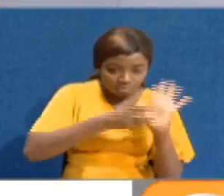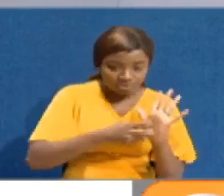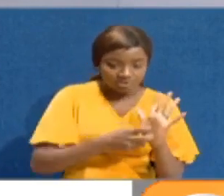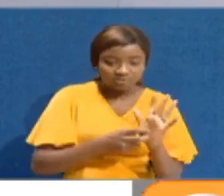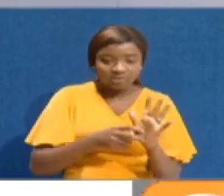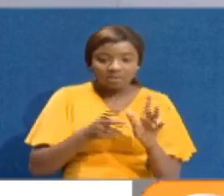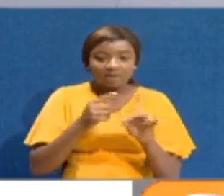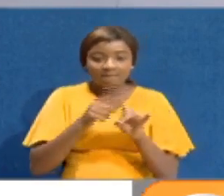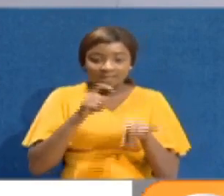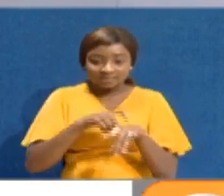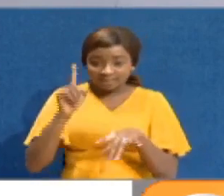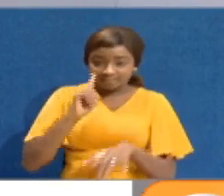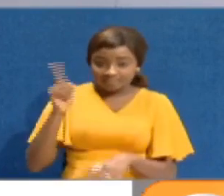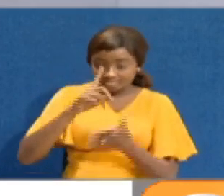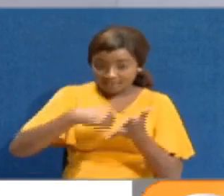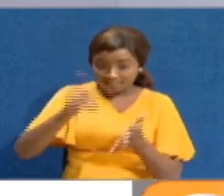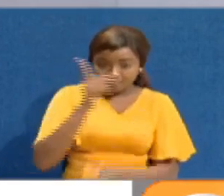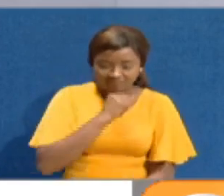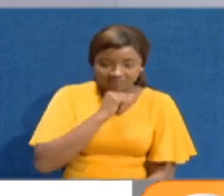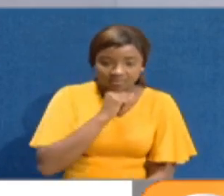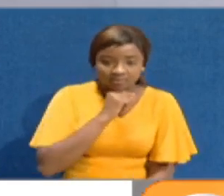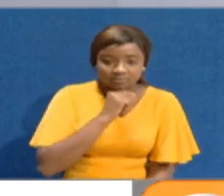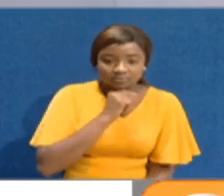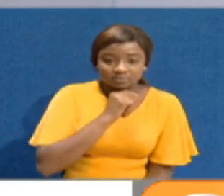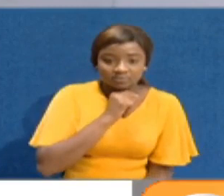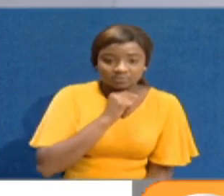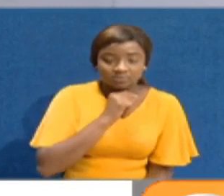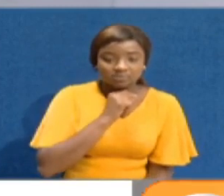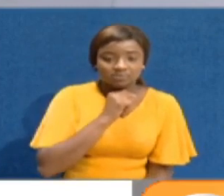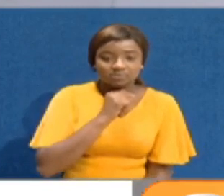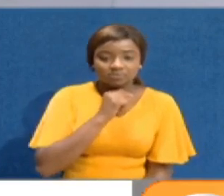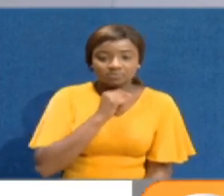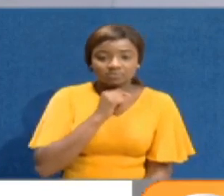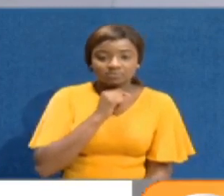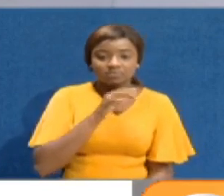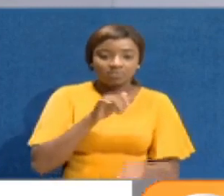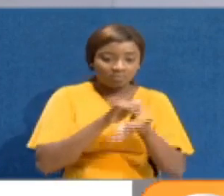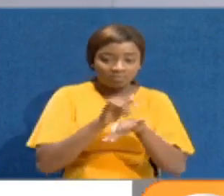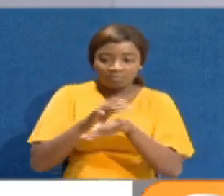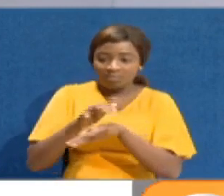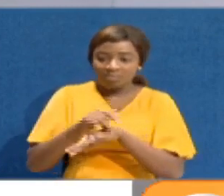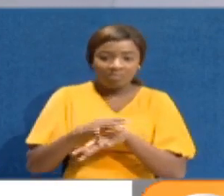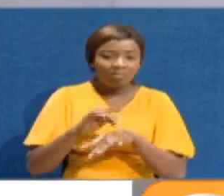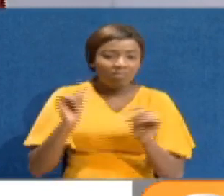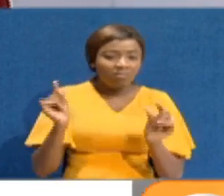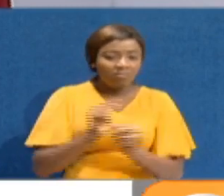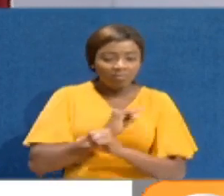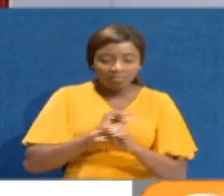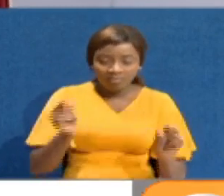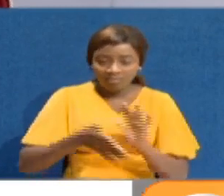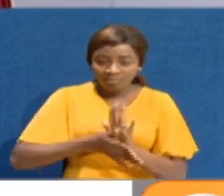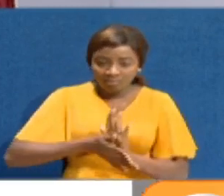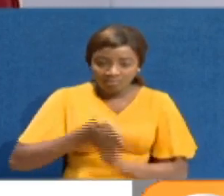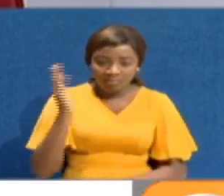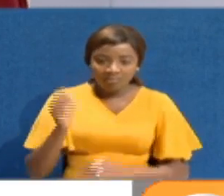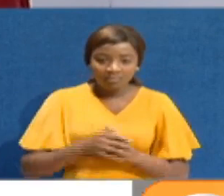longer. But once this gets approved by the IMF Executive Board, we understand disbursement would be pretty quick with